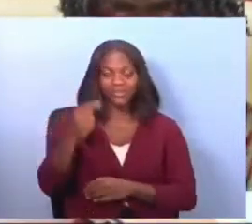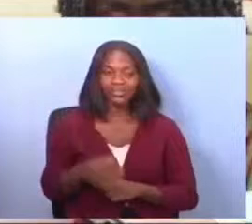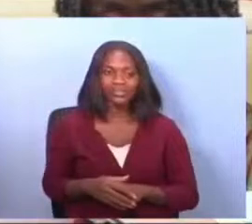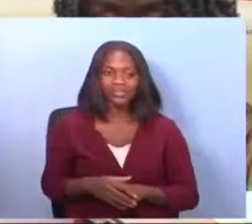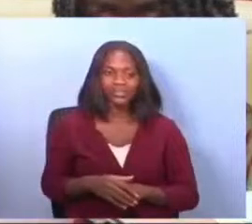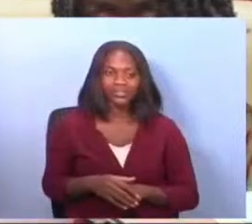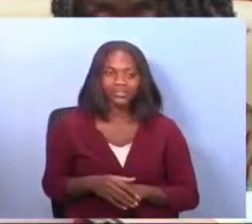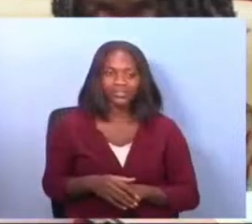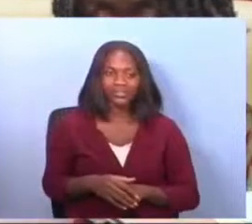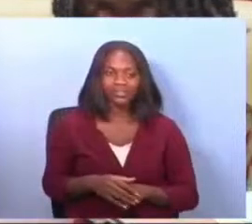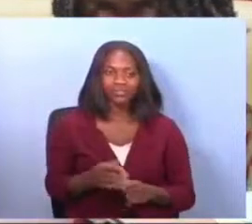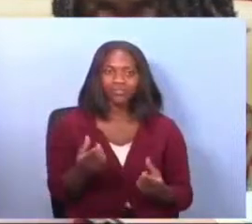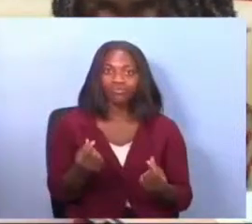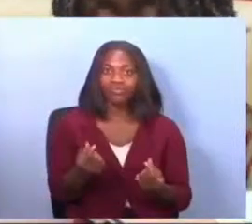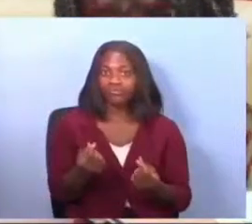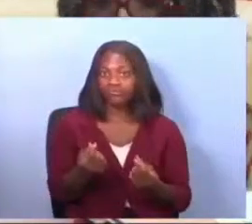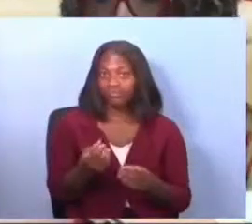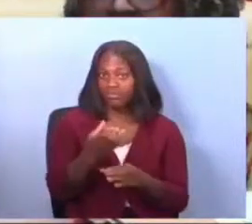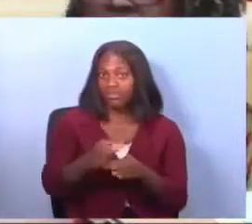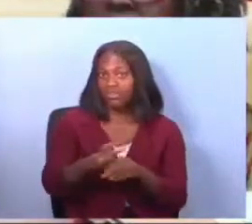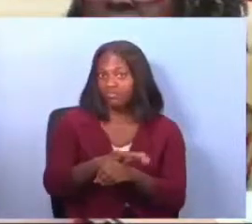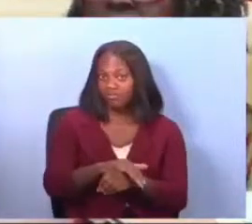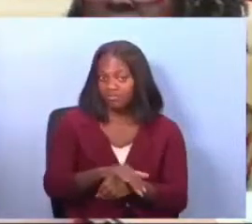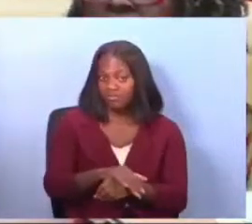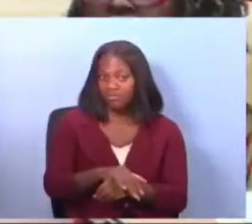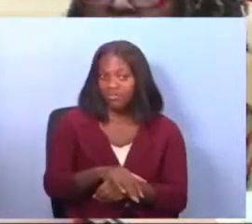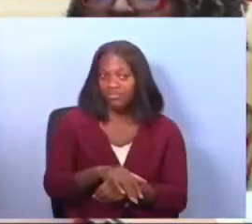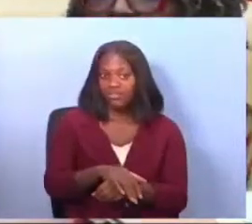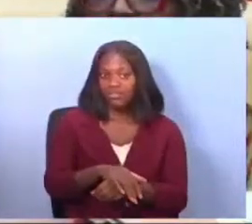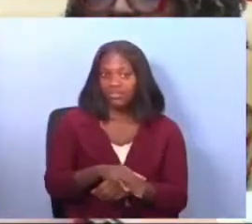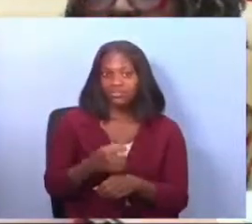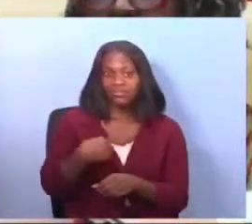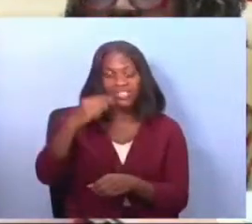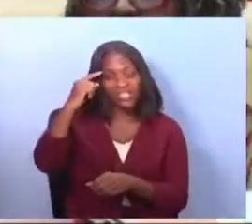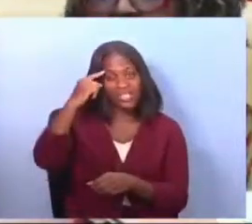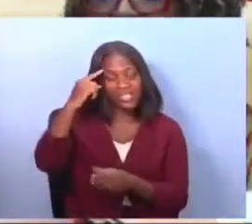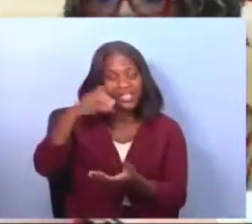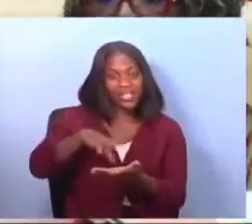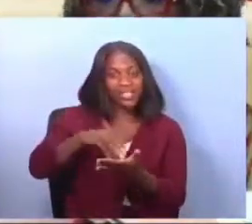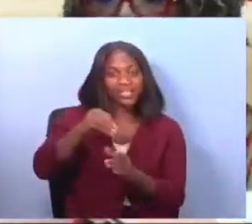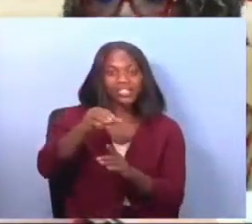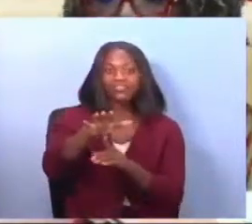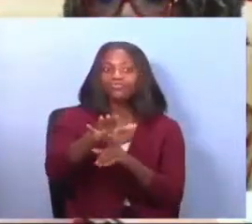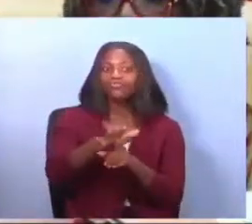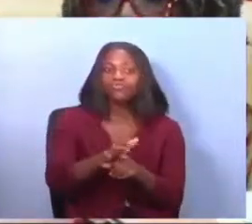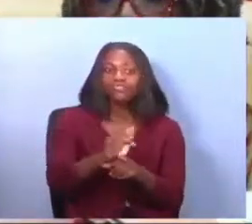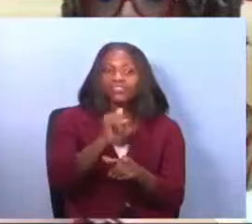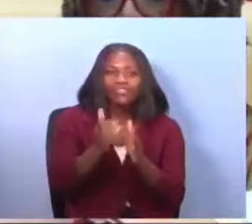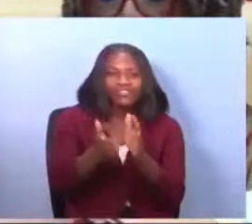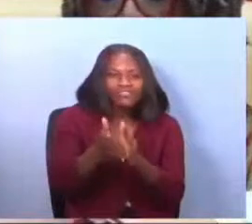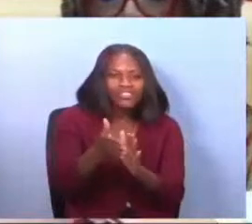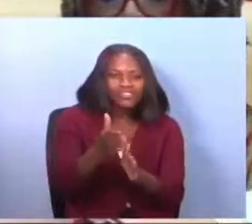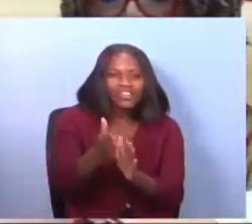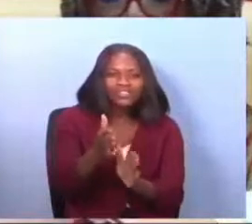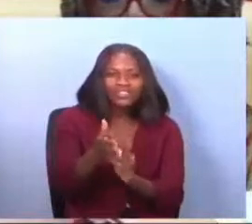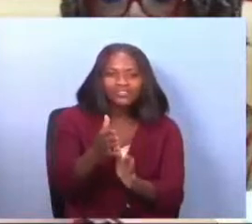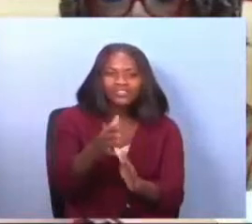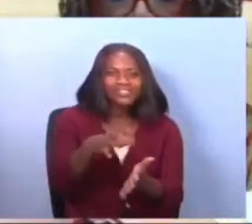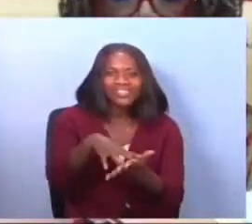they should be cautioned. They should learn slowly. They shouldn't be in a hurry to